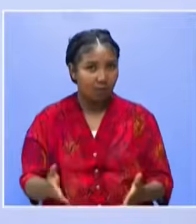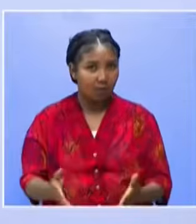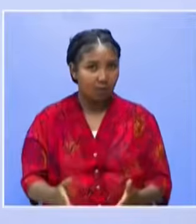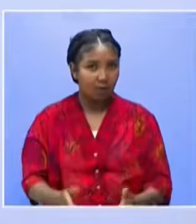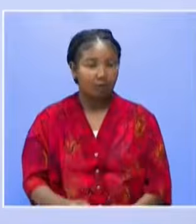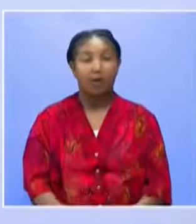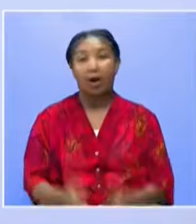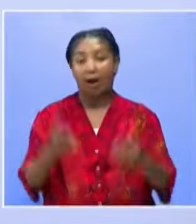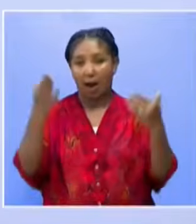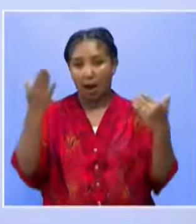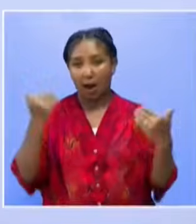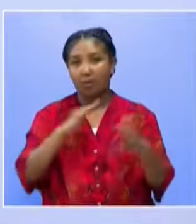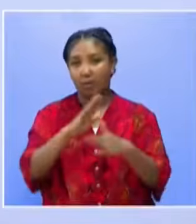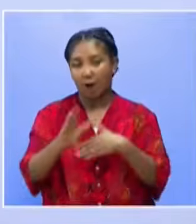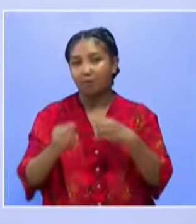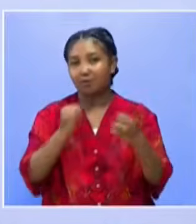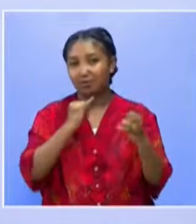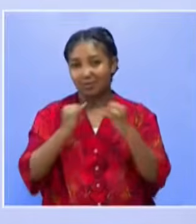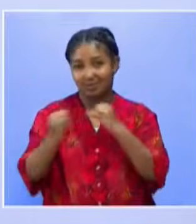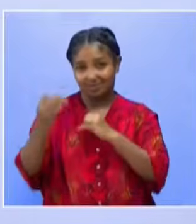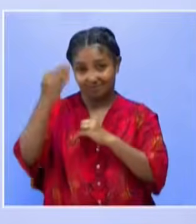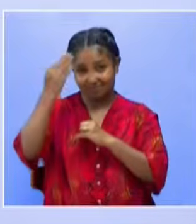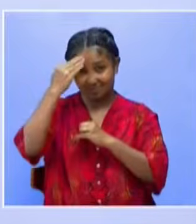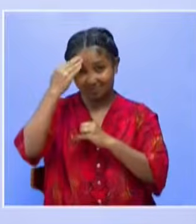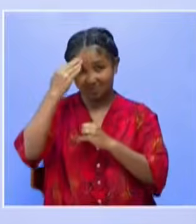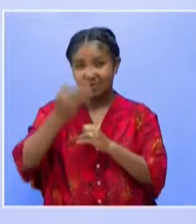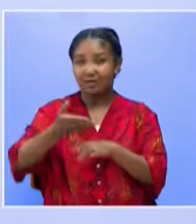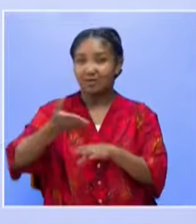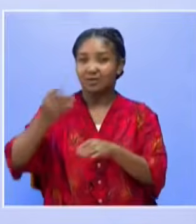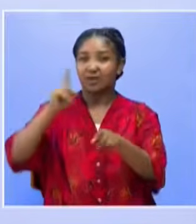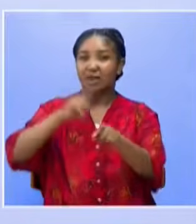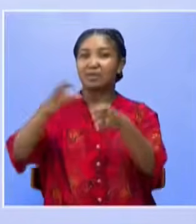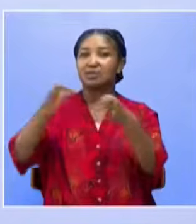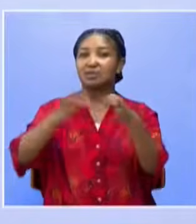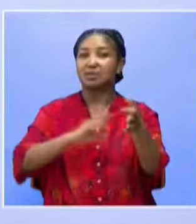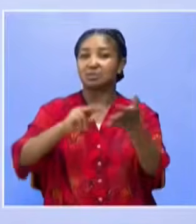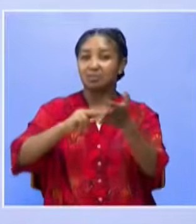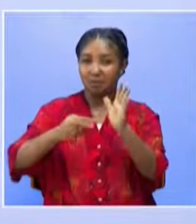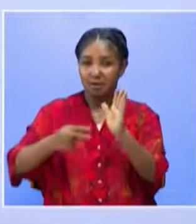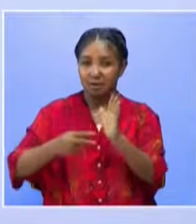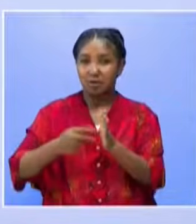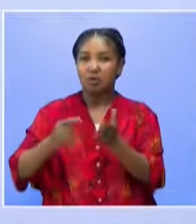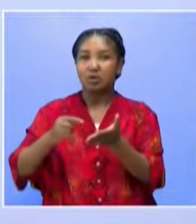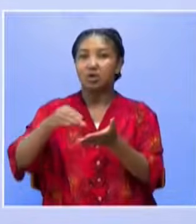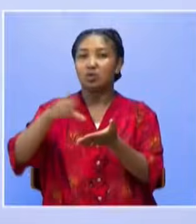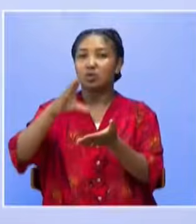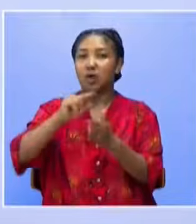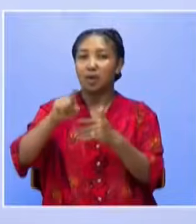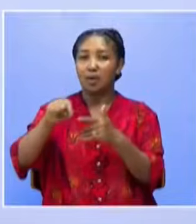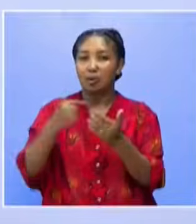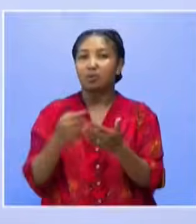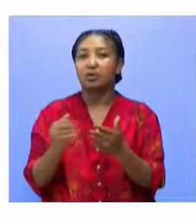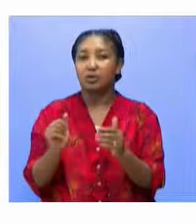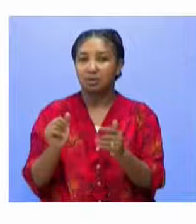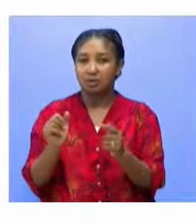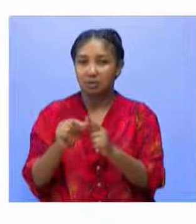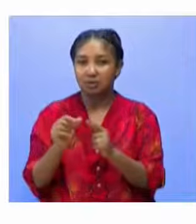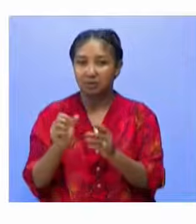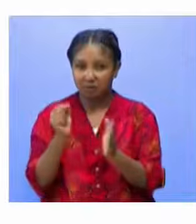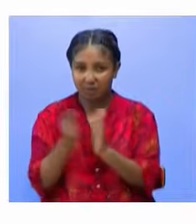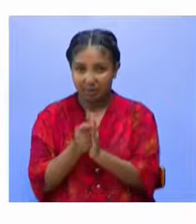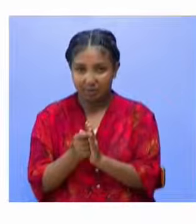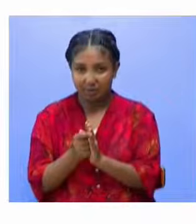Good. I hope you have something in your mind. When we say time expressions, we're talking about the word just like